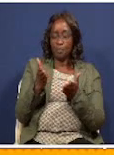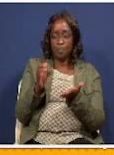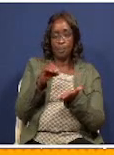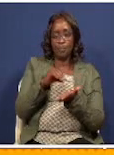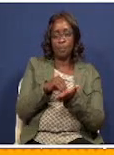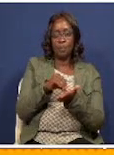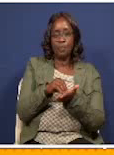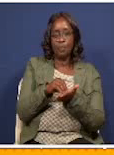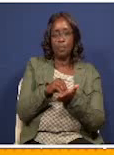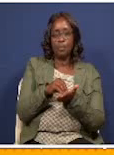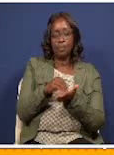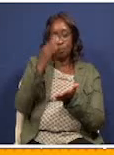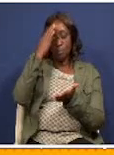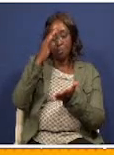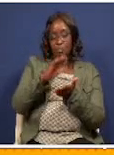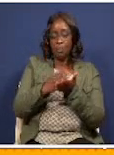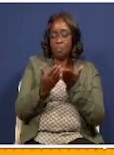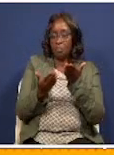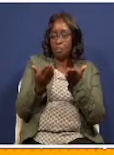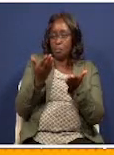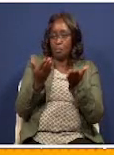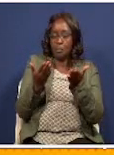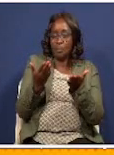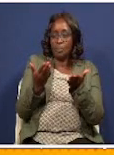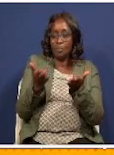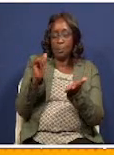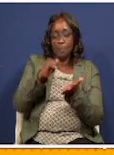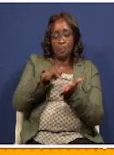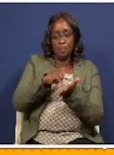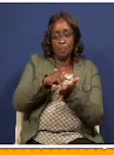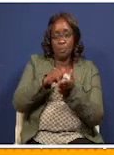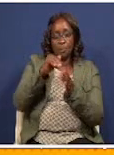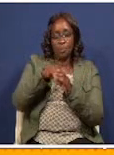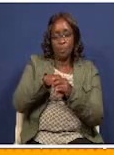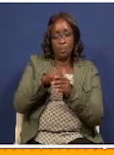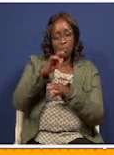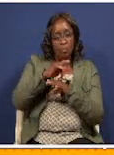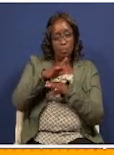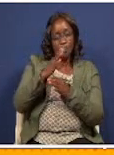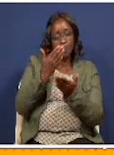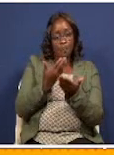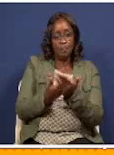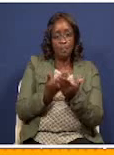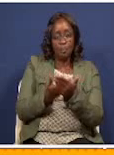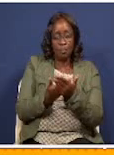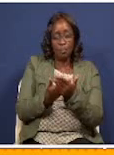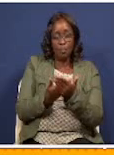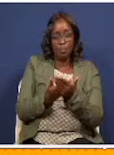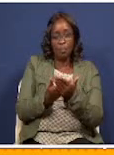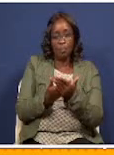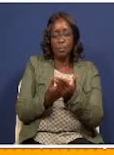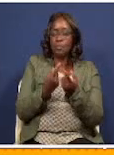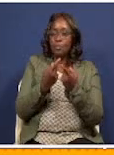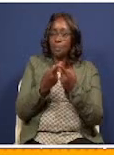Neither, I believe they may not have been involved in the earlier petitions, the High Court, the Court of Appeal, but